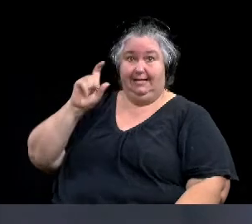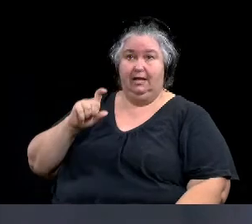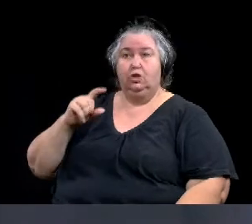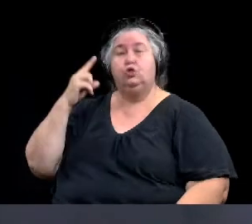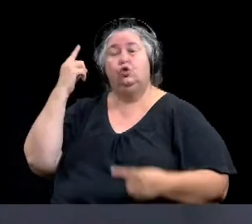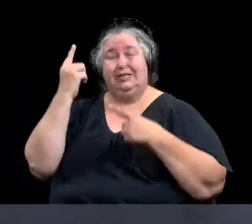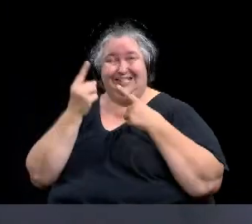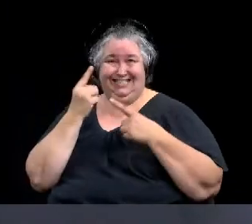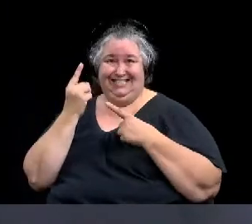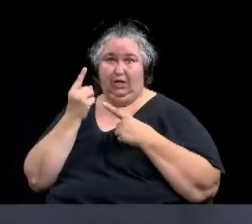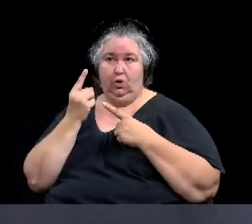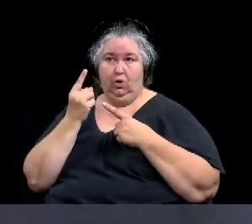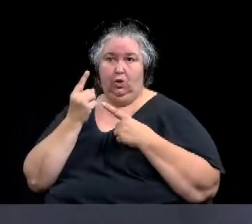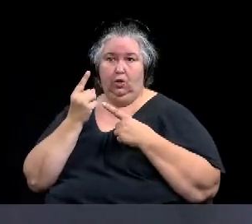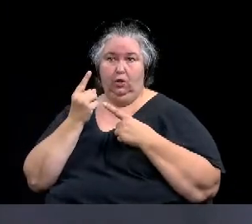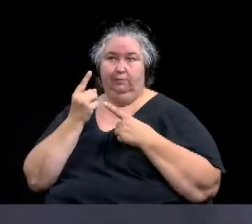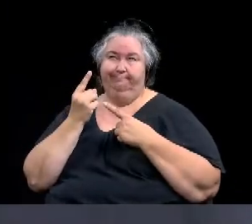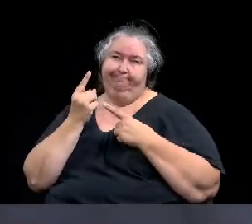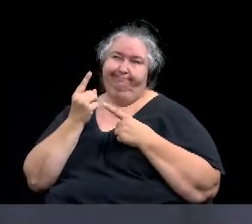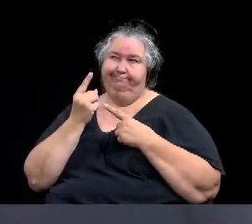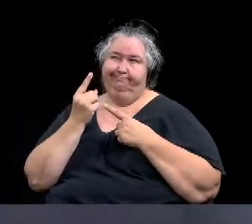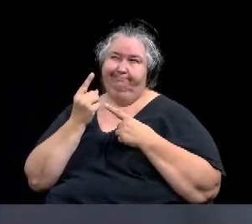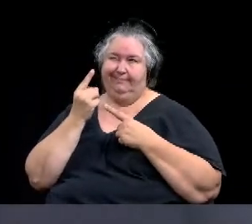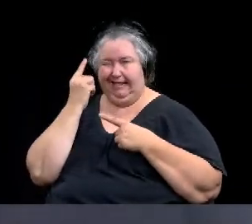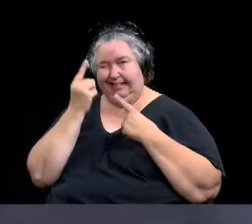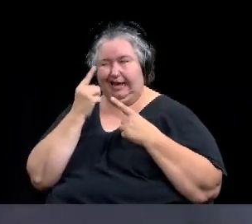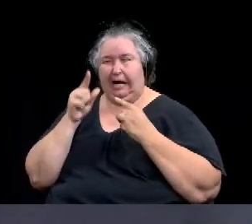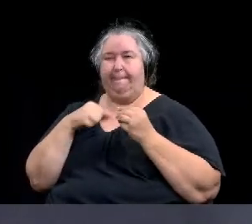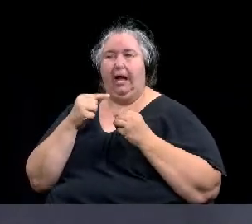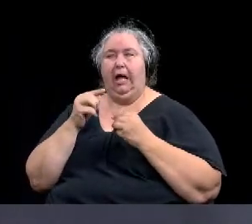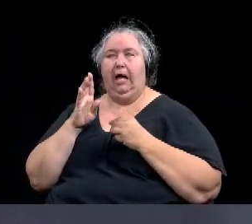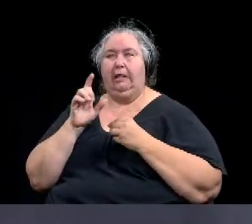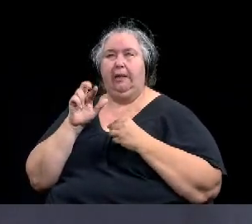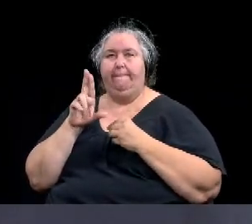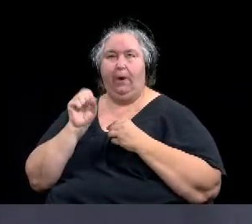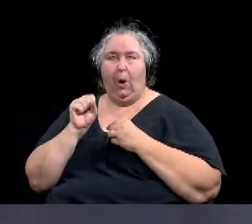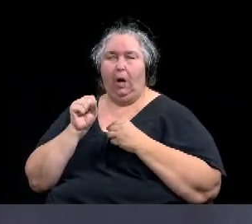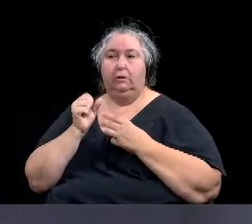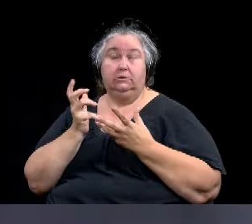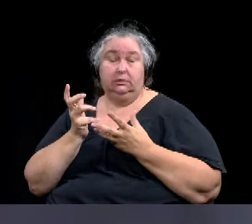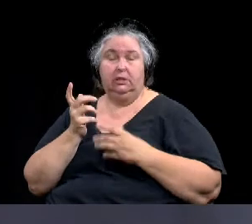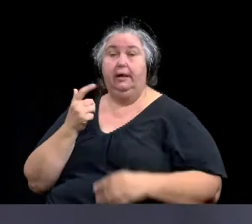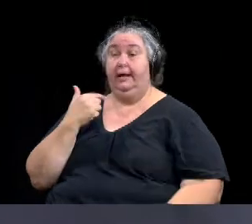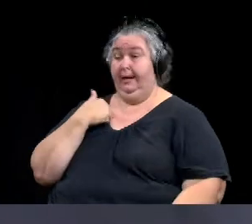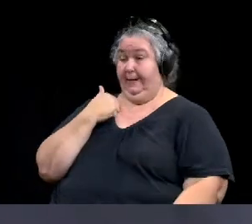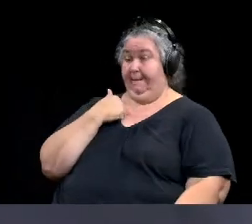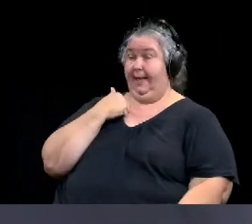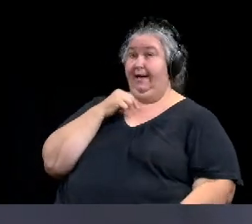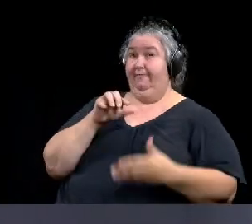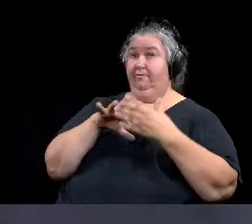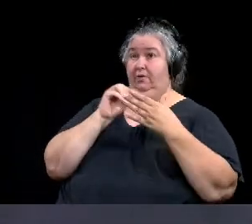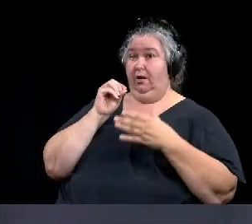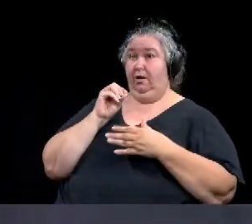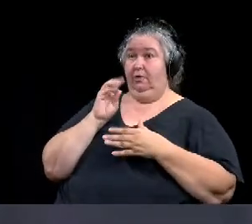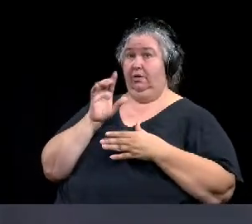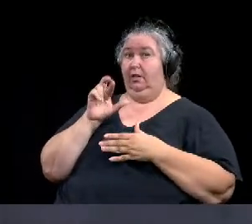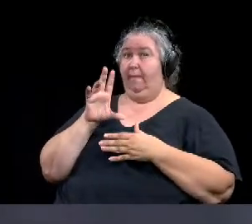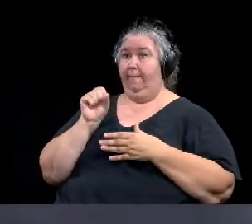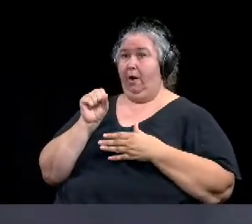the position on bars. What I've learned is that many of these bars have